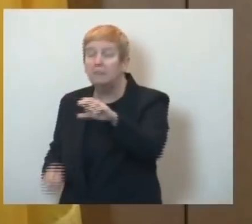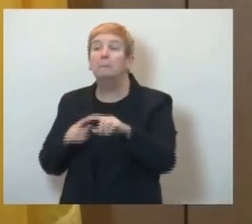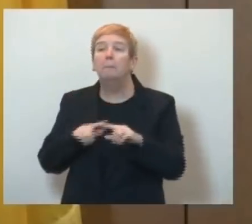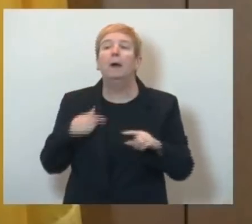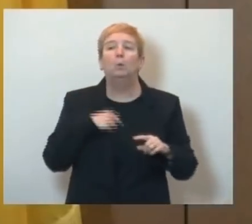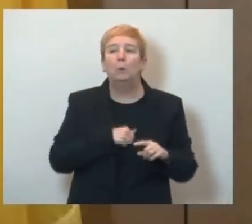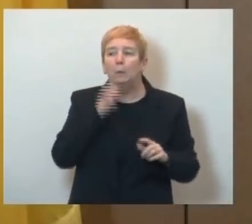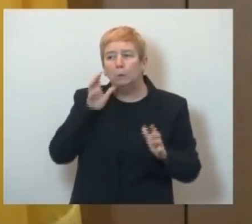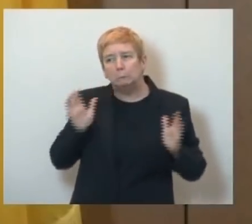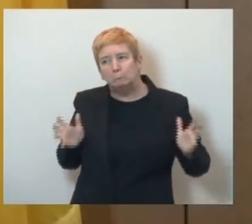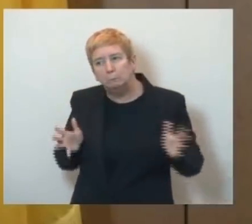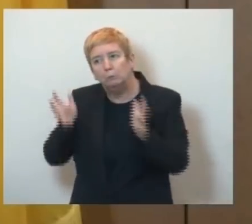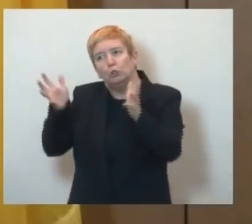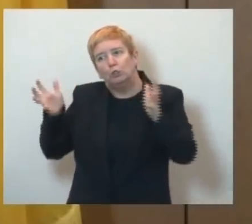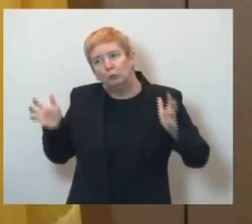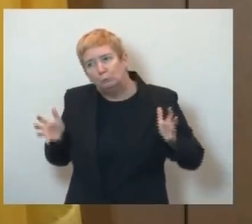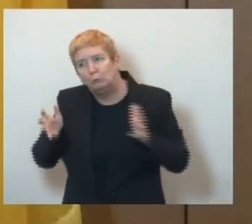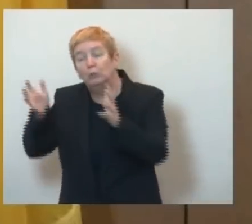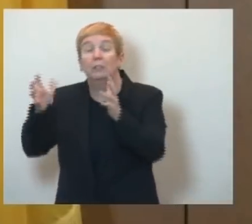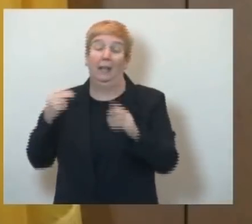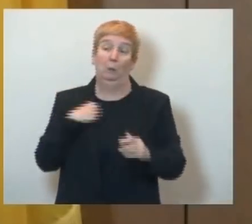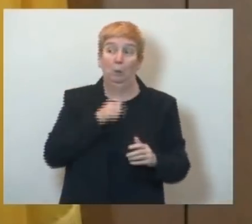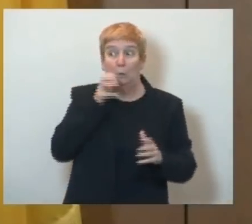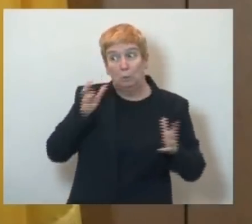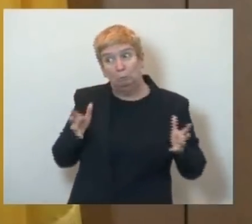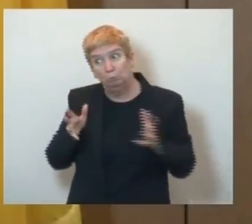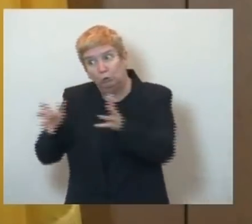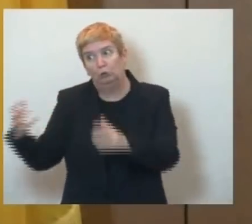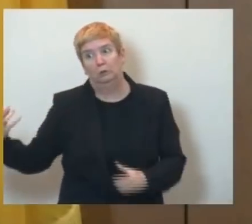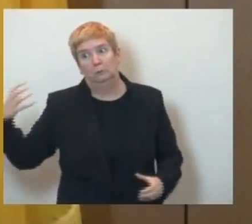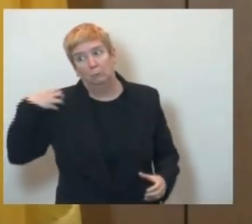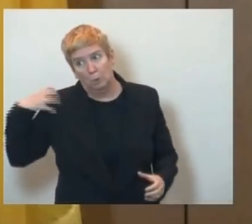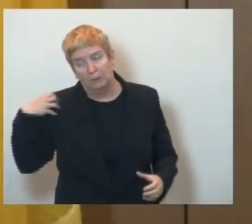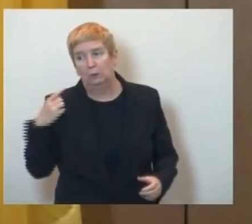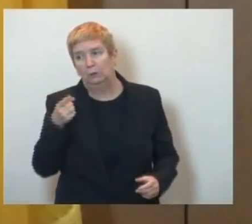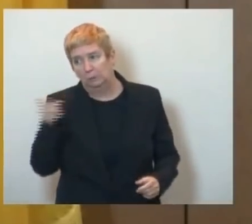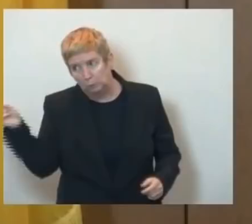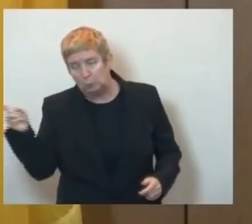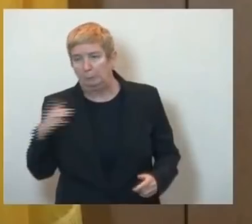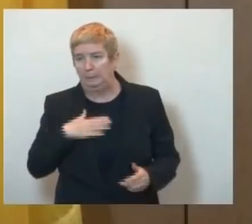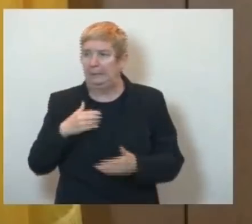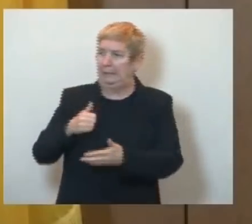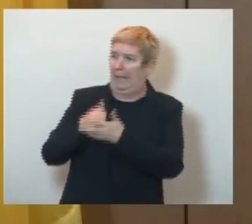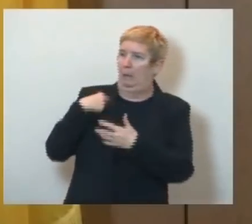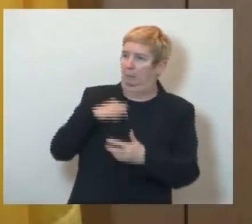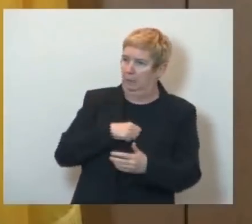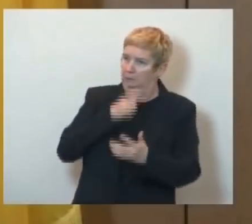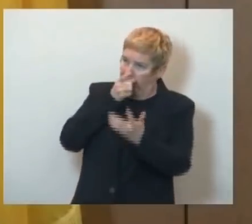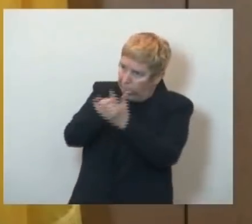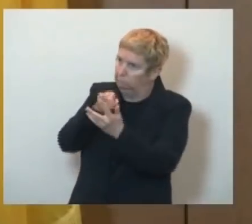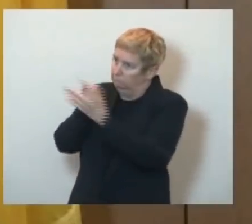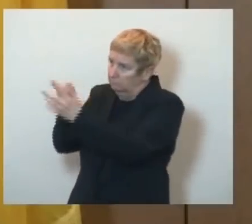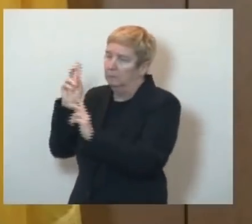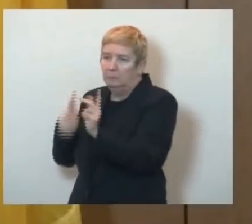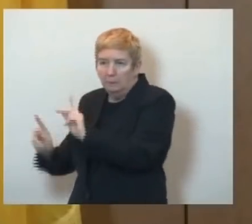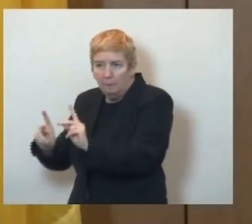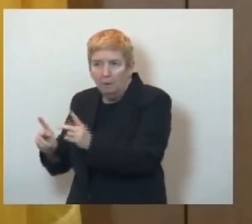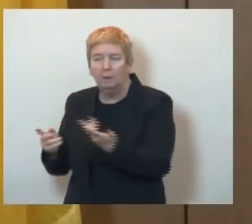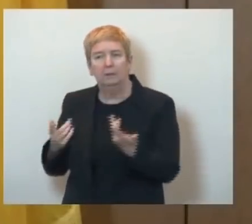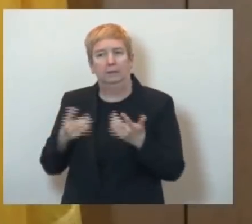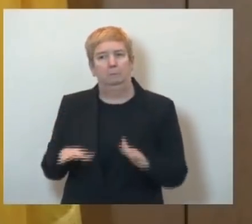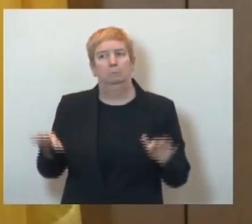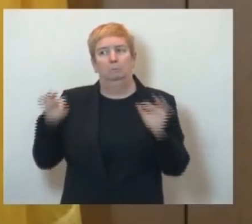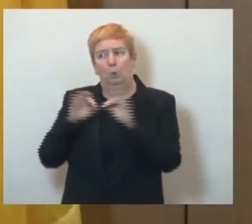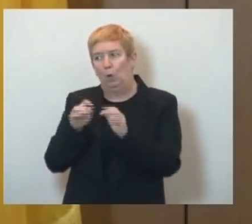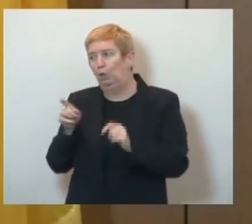hard, and we're going to push employers hard, that they need to help us give this message out, and that they really ought to be